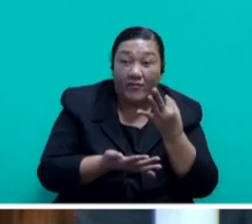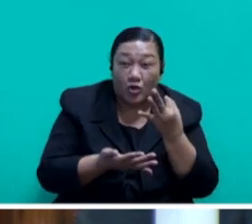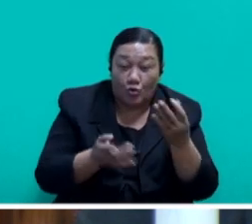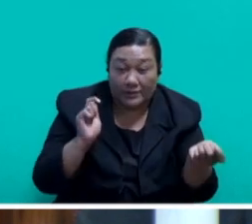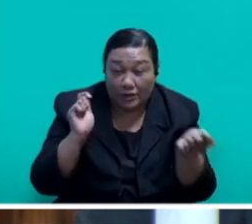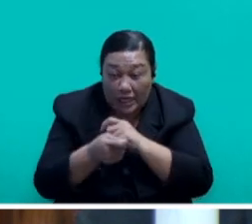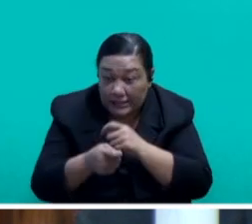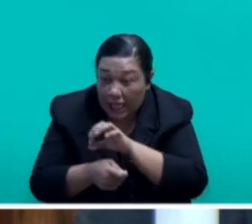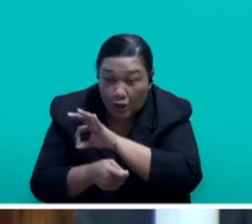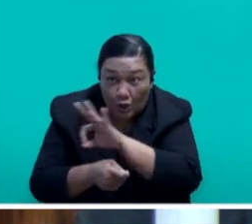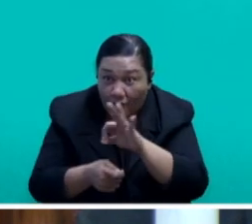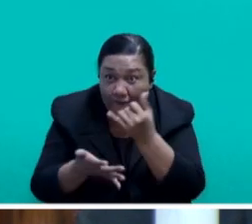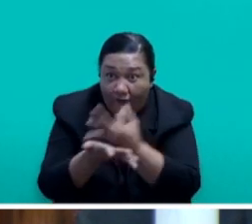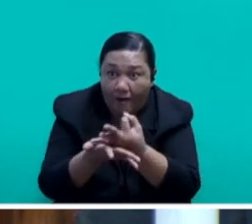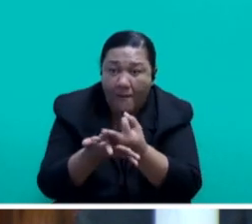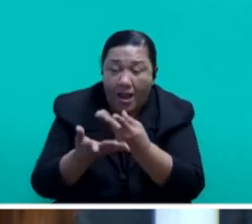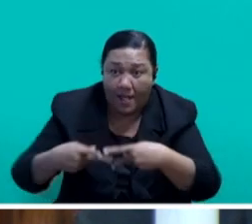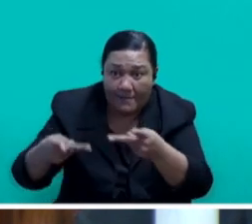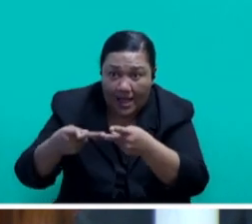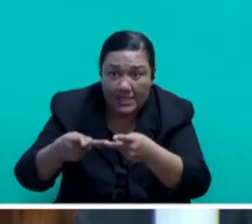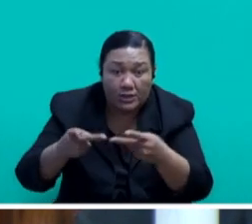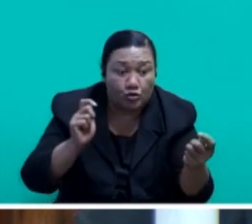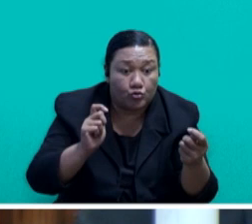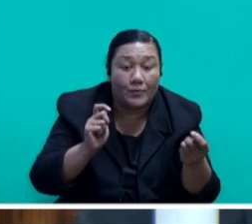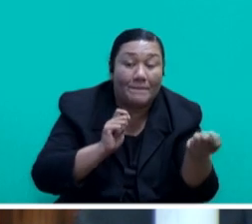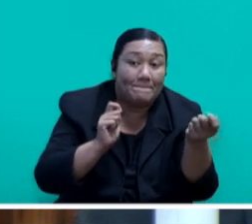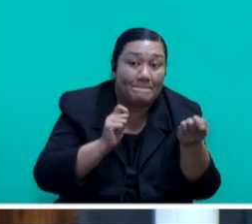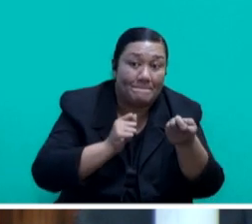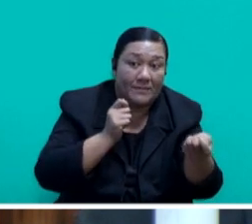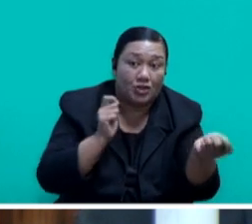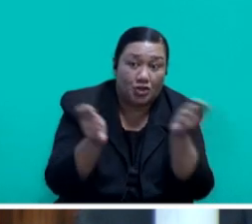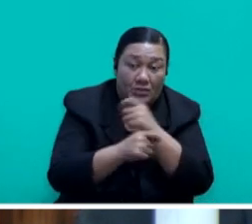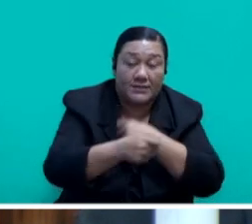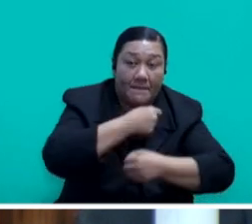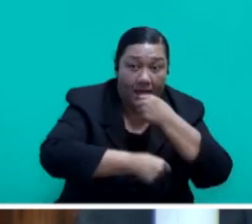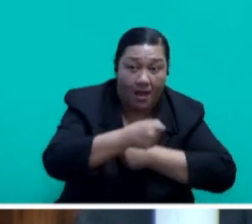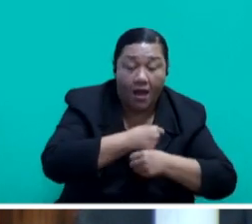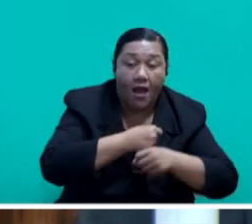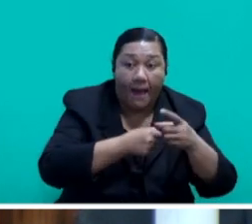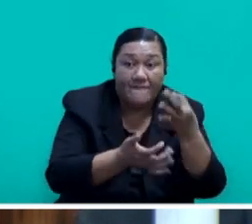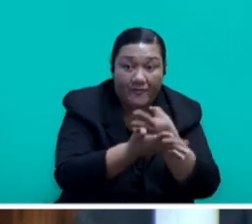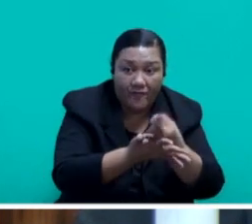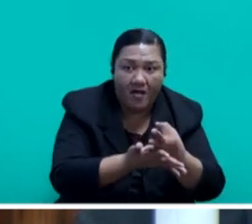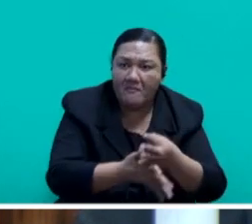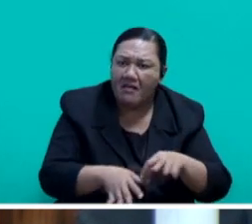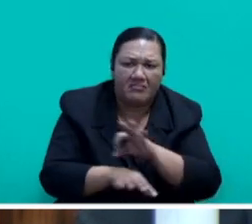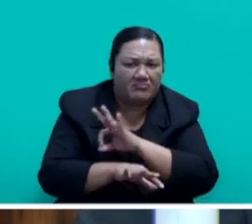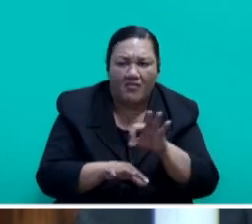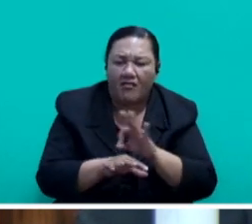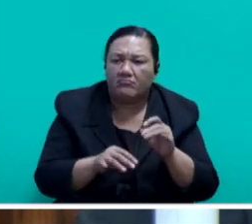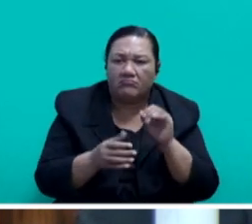program has been allocated a budget of $10 million in the next financial year, with a primary focus of completing capital works